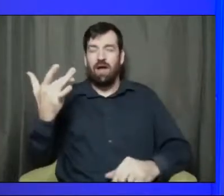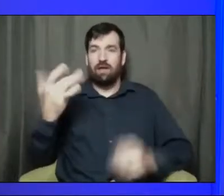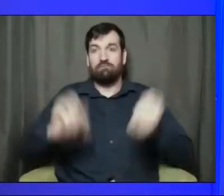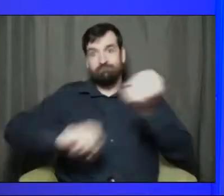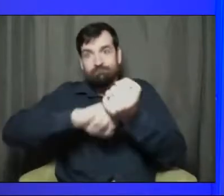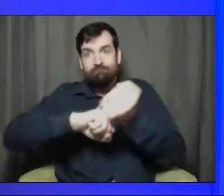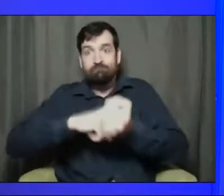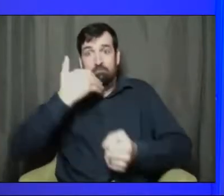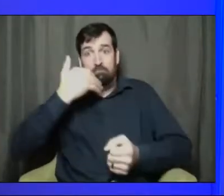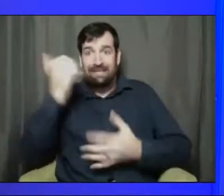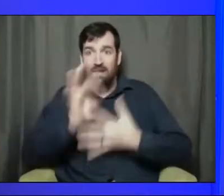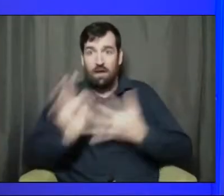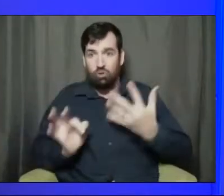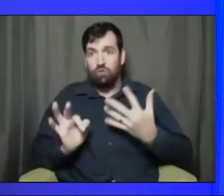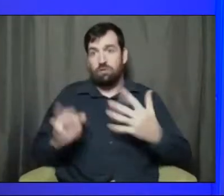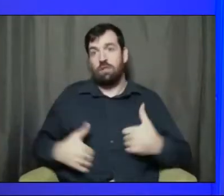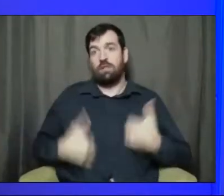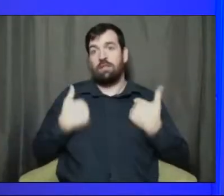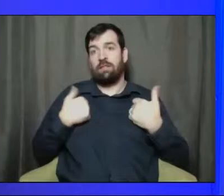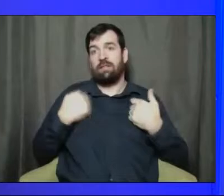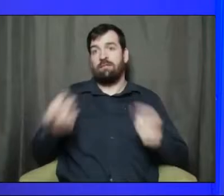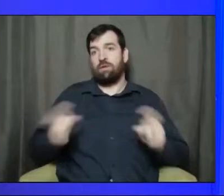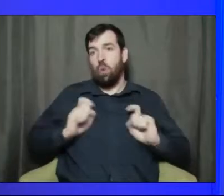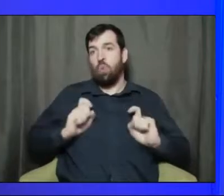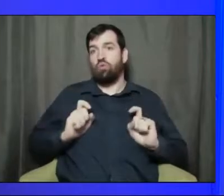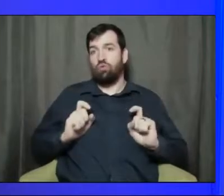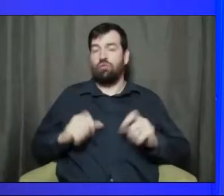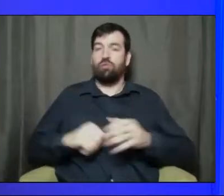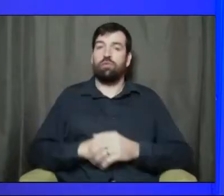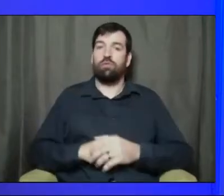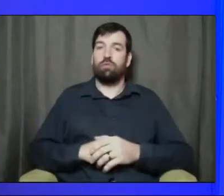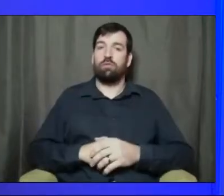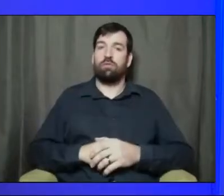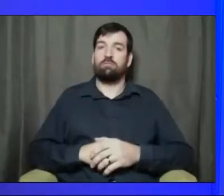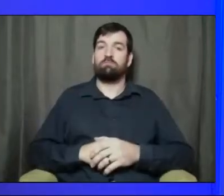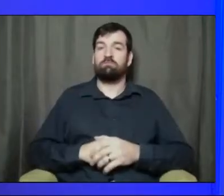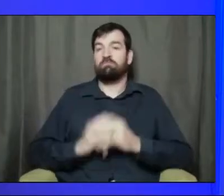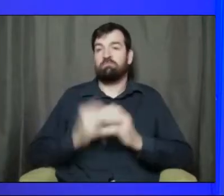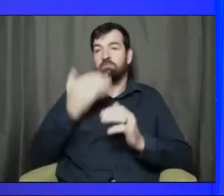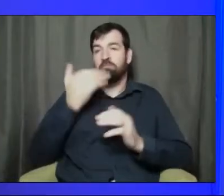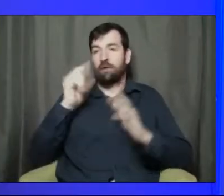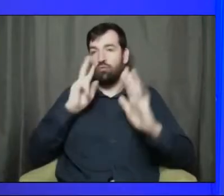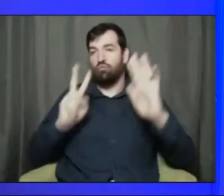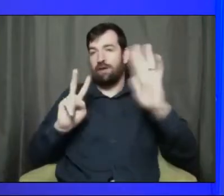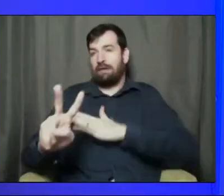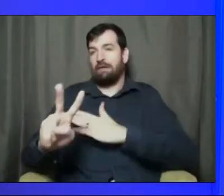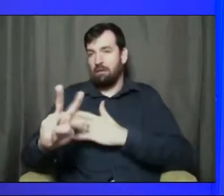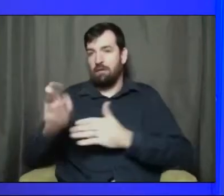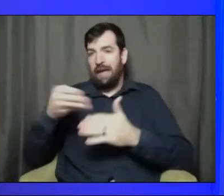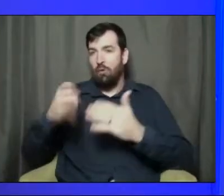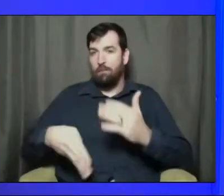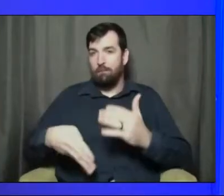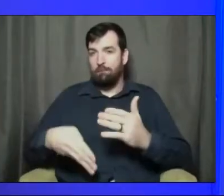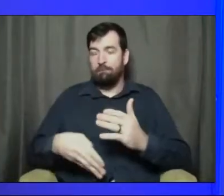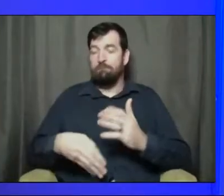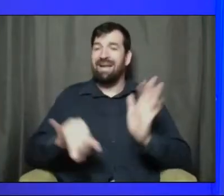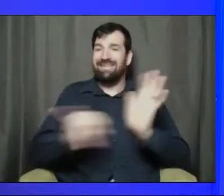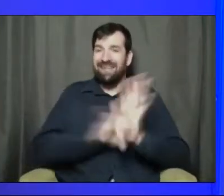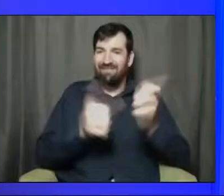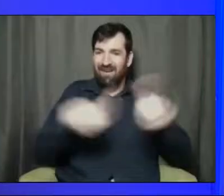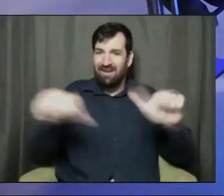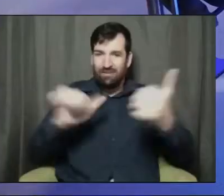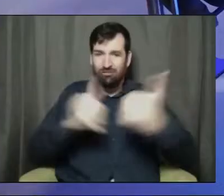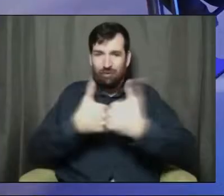is because we have a much better way of predicting outcomes and identifying any hurdles to